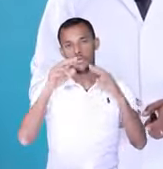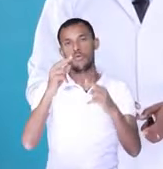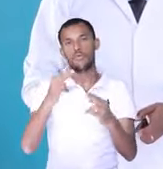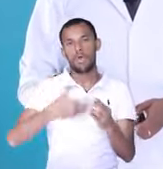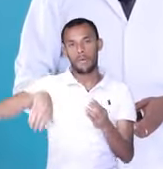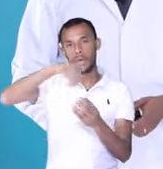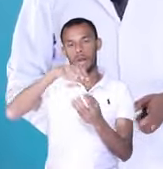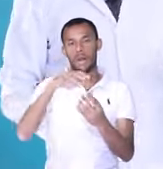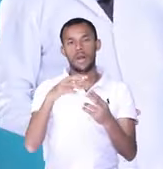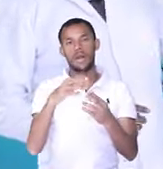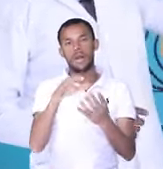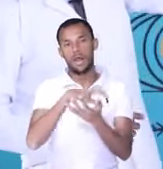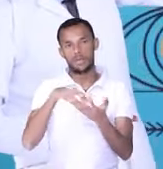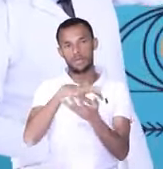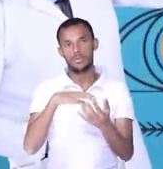chemical reaction.